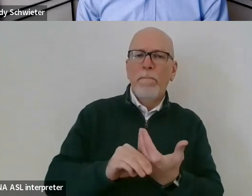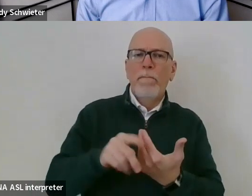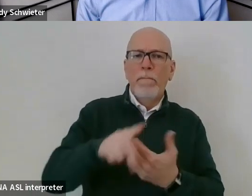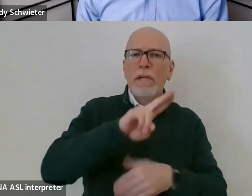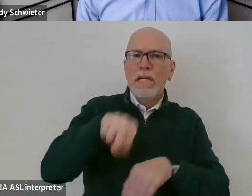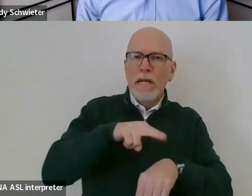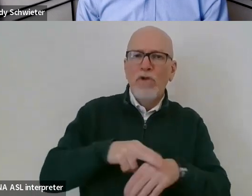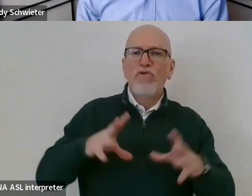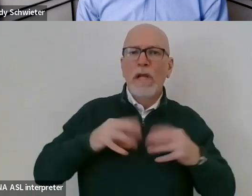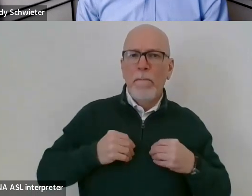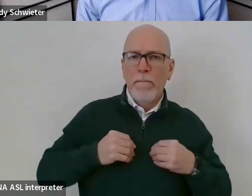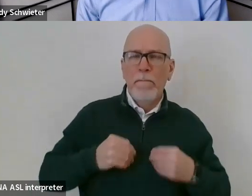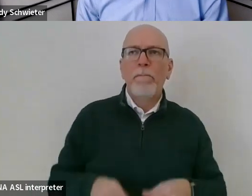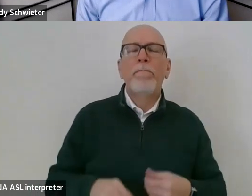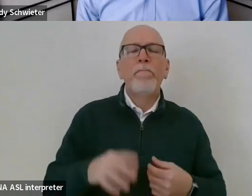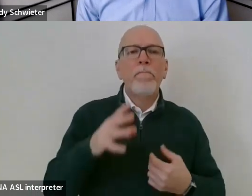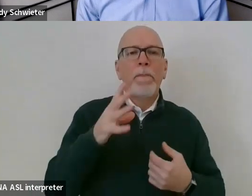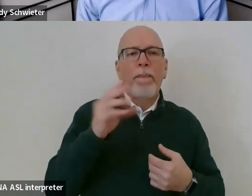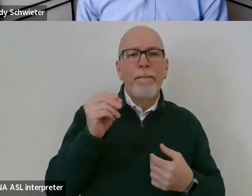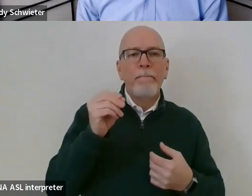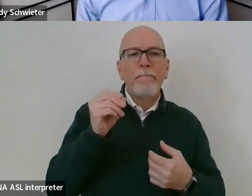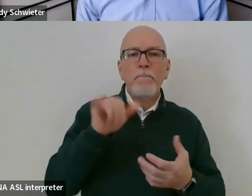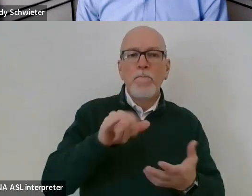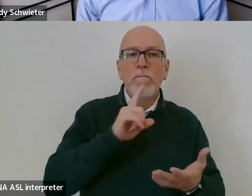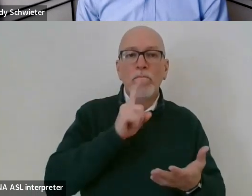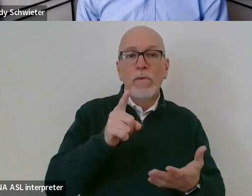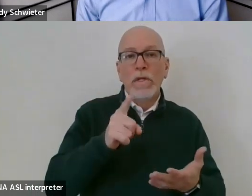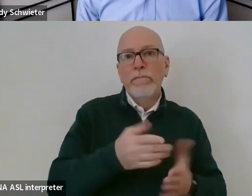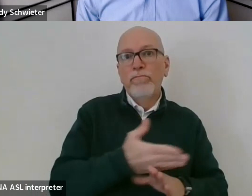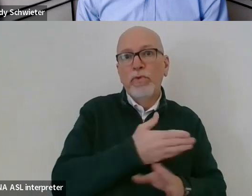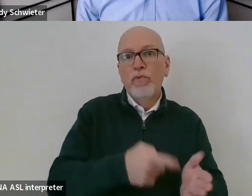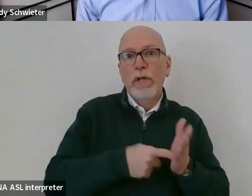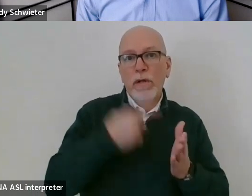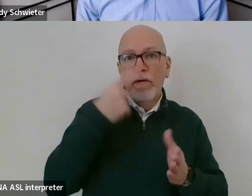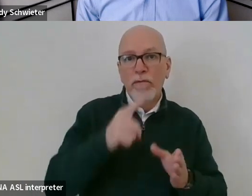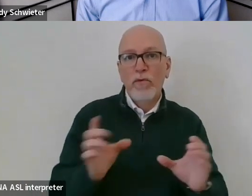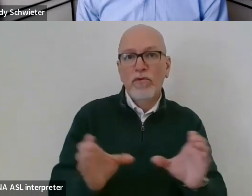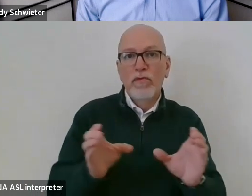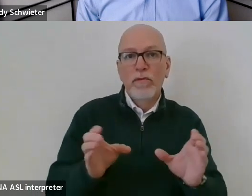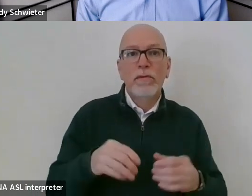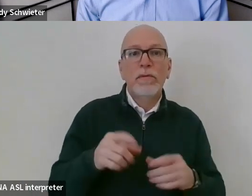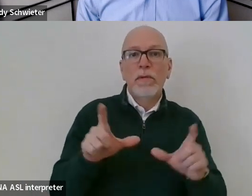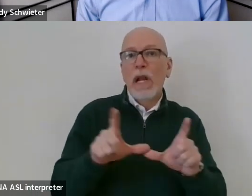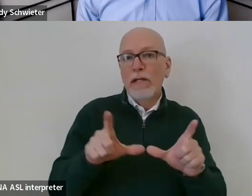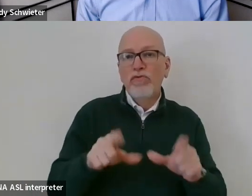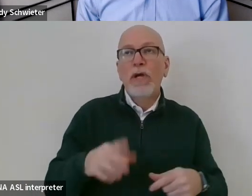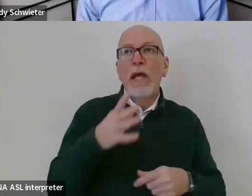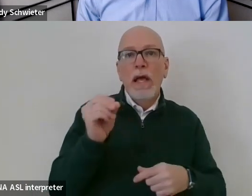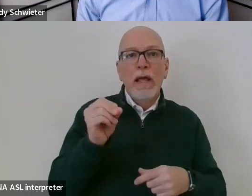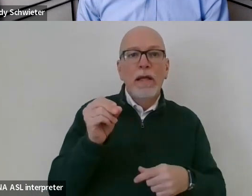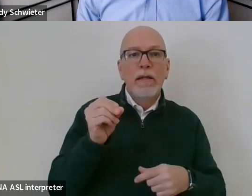nationally accepted. And this is really a prerequisite for certification, licensure, and